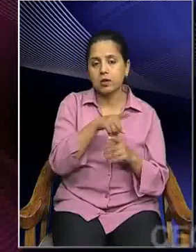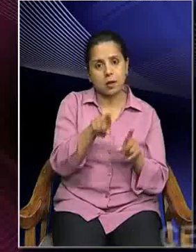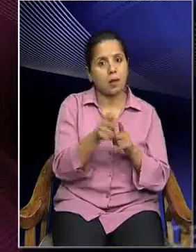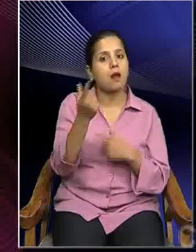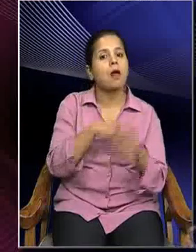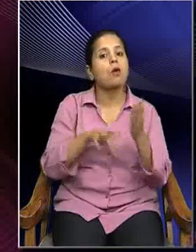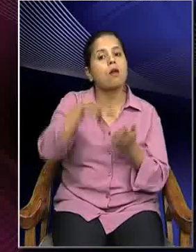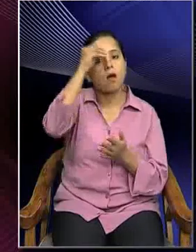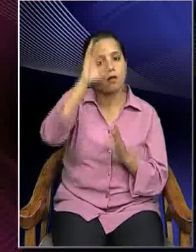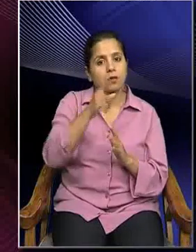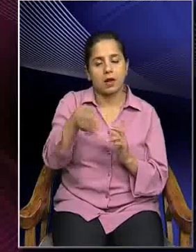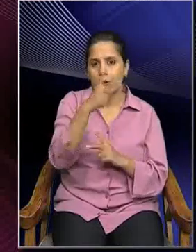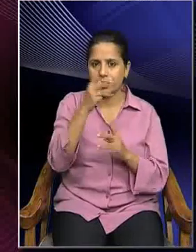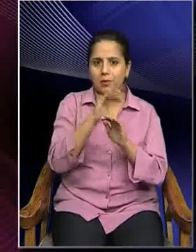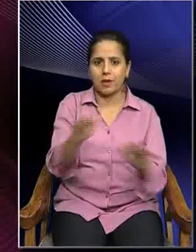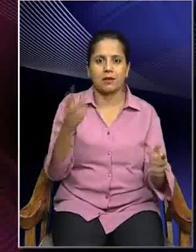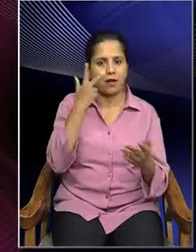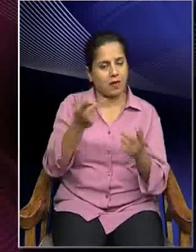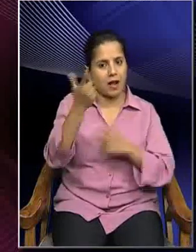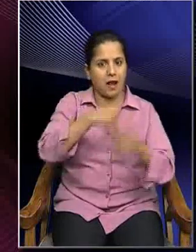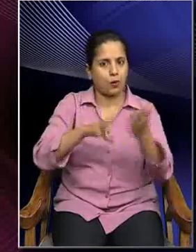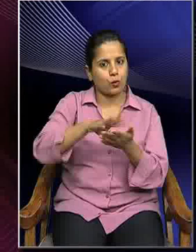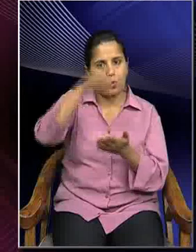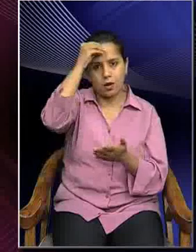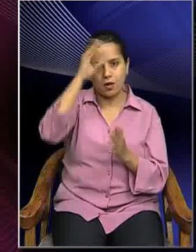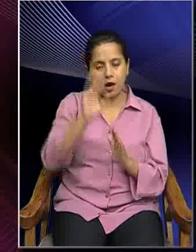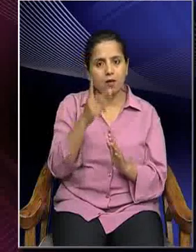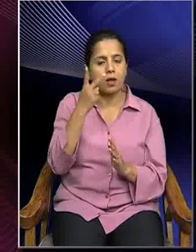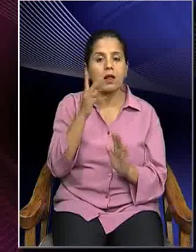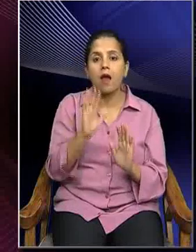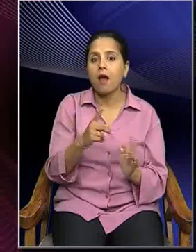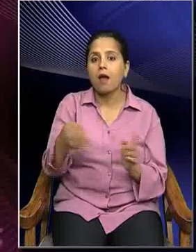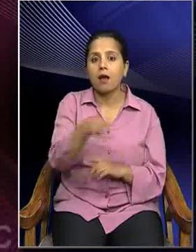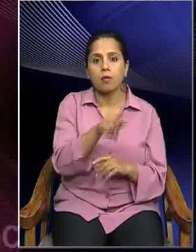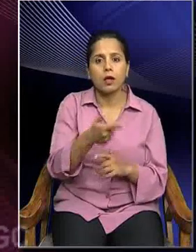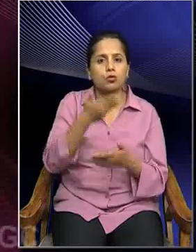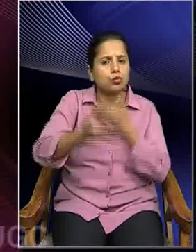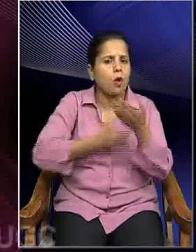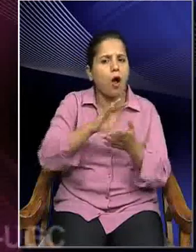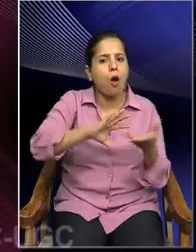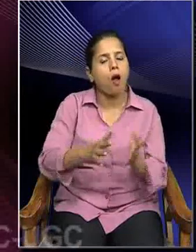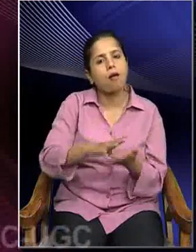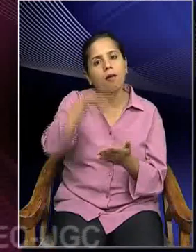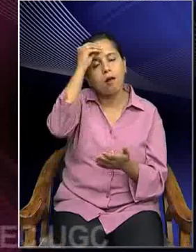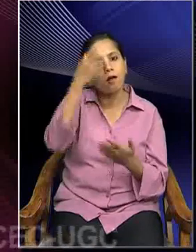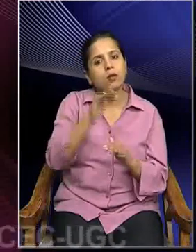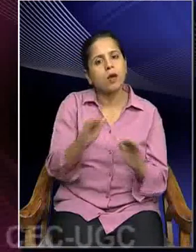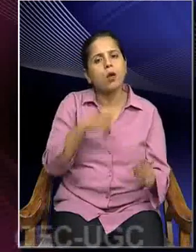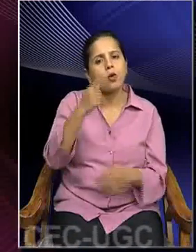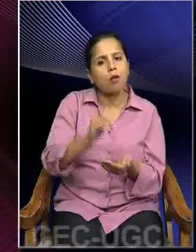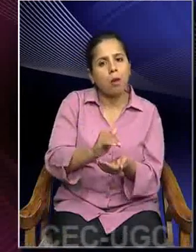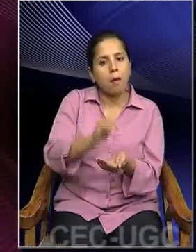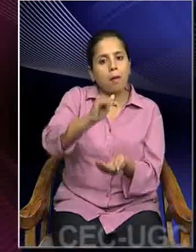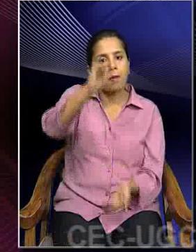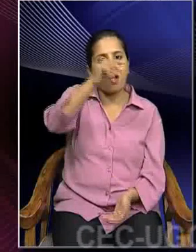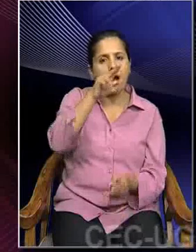language. So we've seen children learning language without having to tutor them. In their everyday growing up,